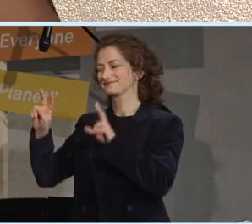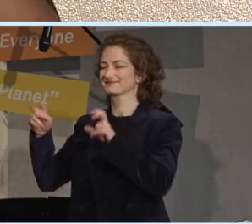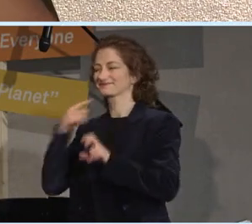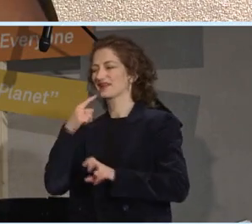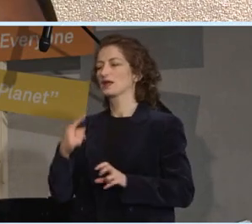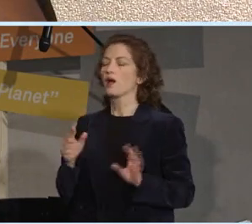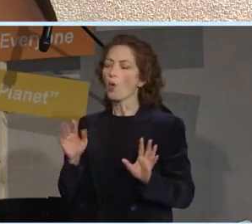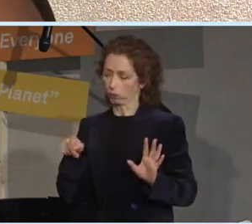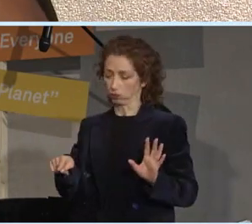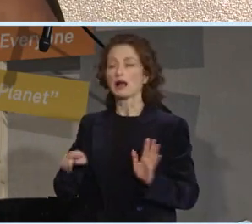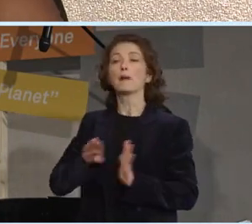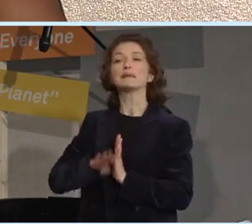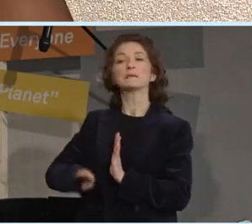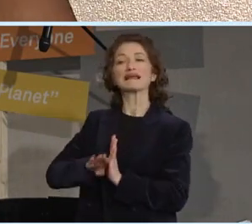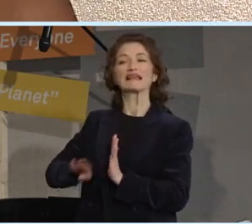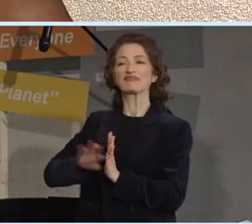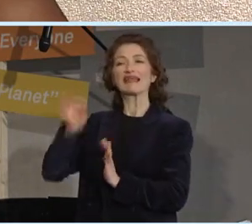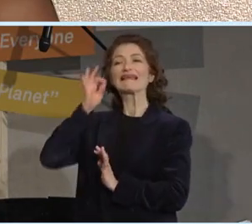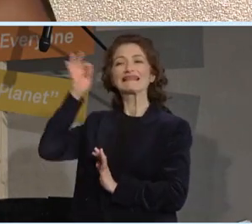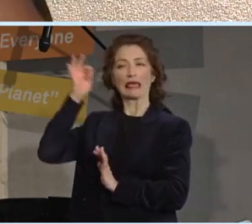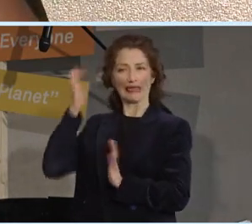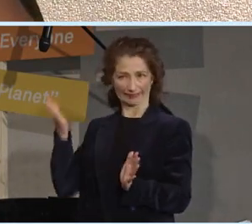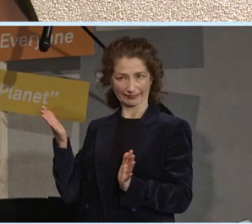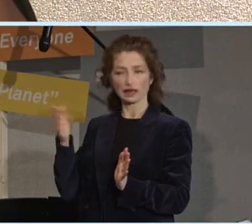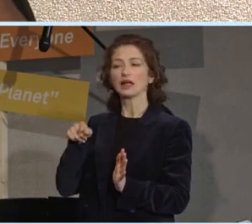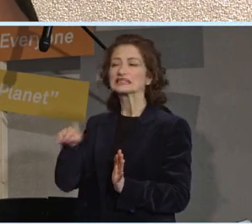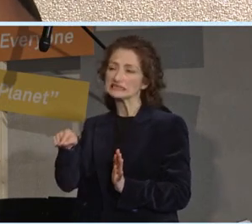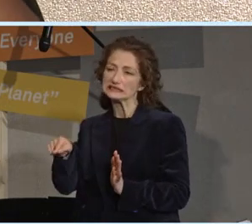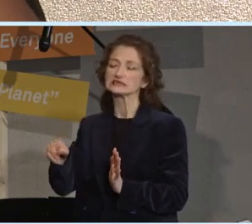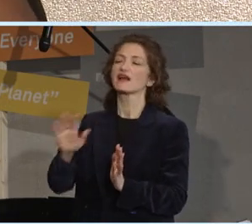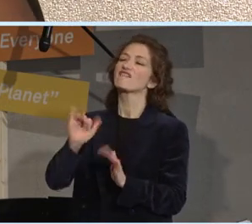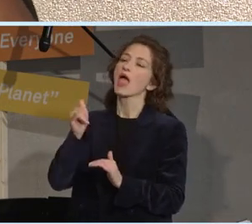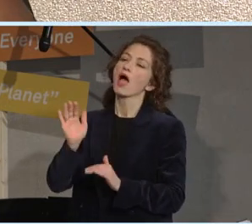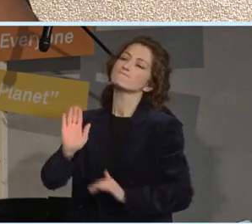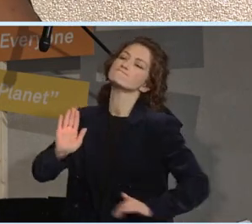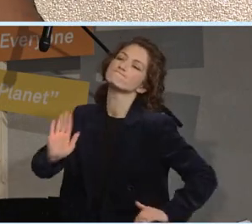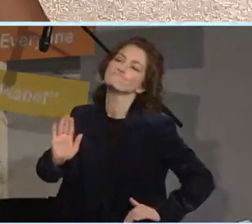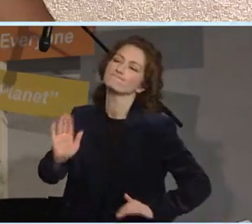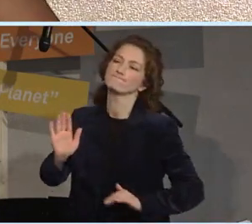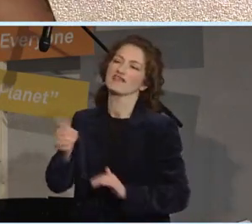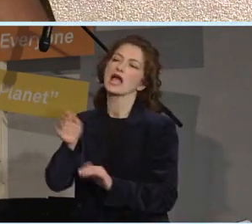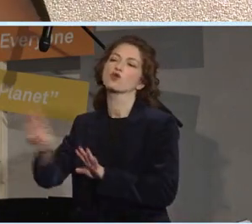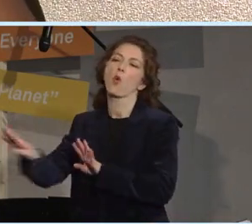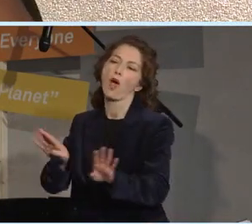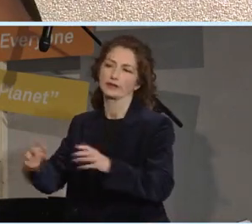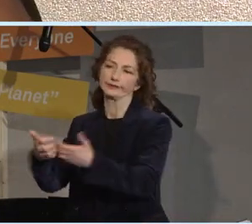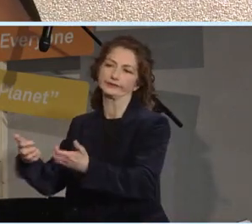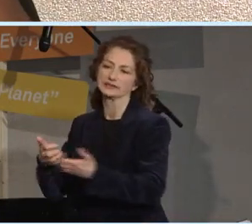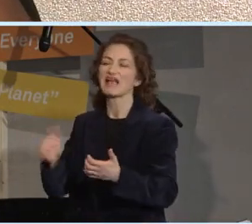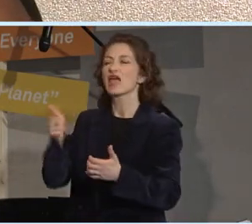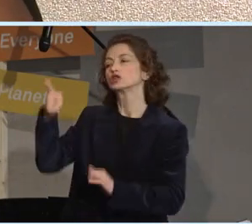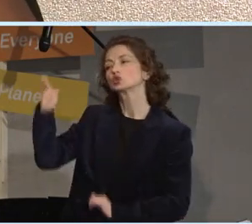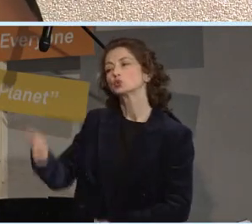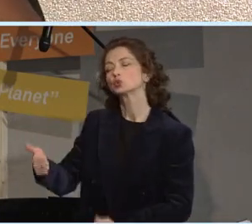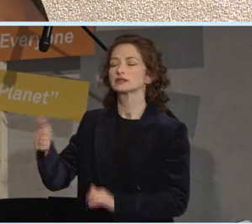primitive ideas to demarcate who belongs and who is an interloper, who is virtuous and